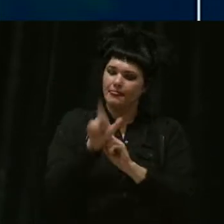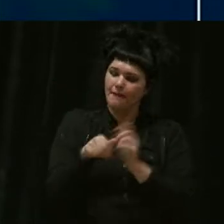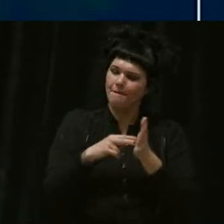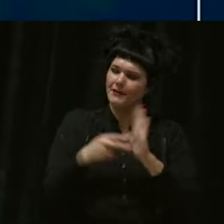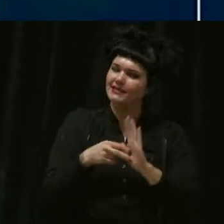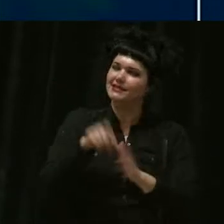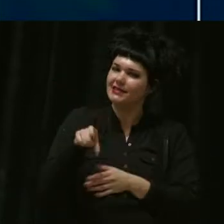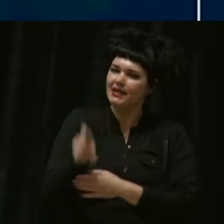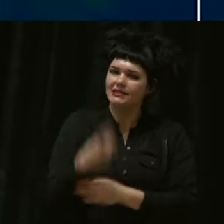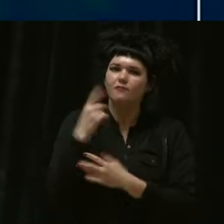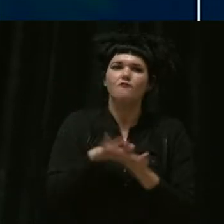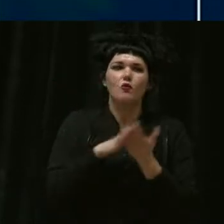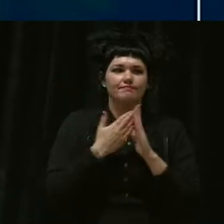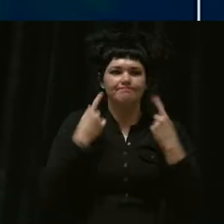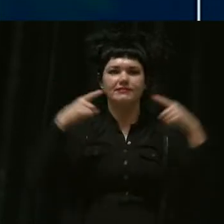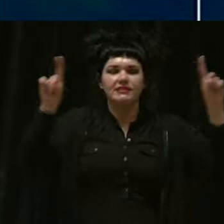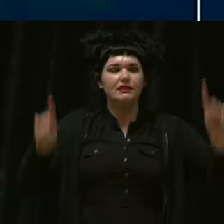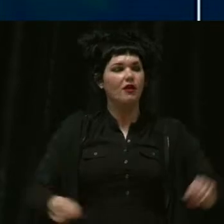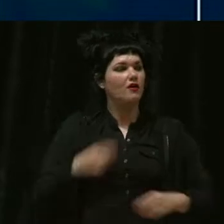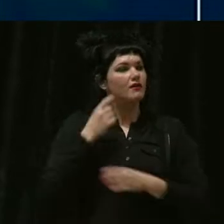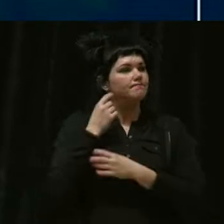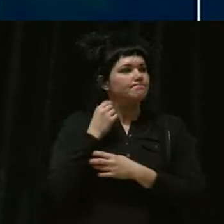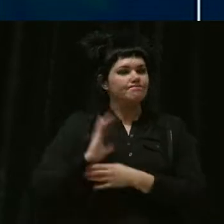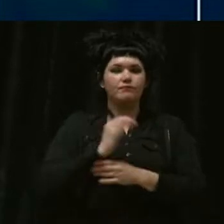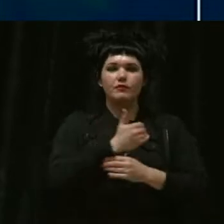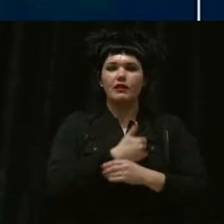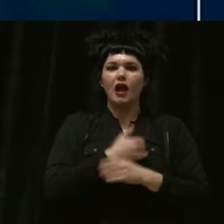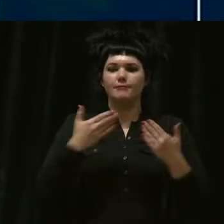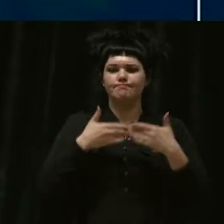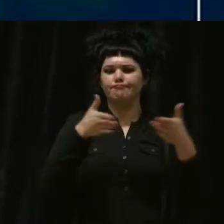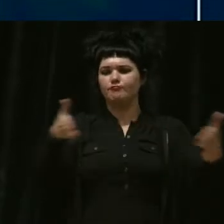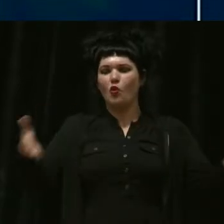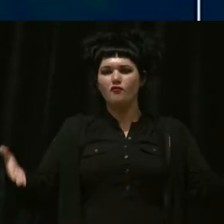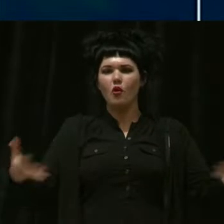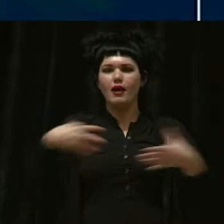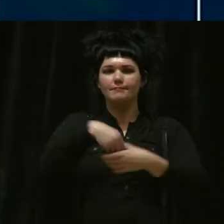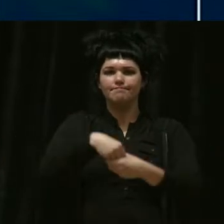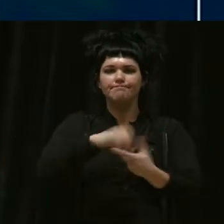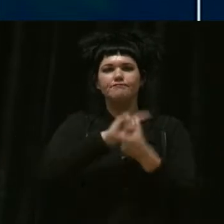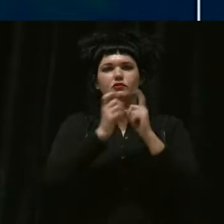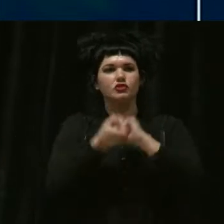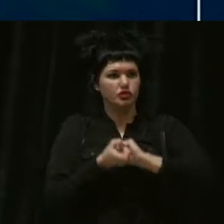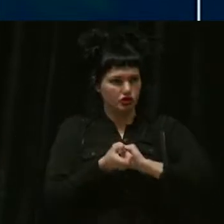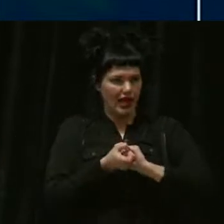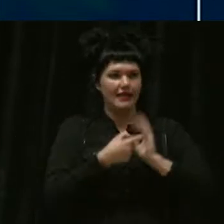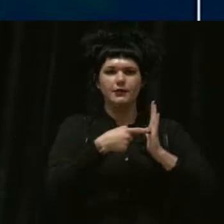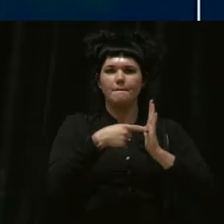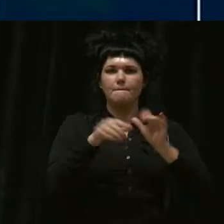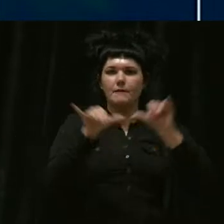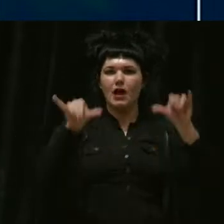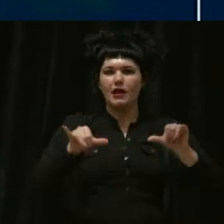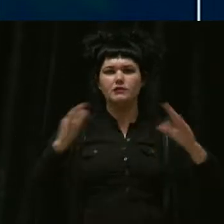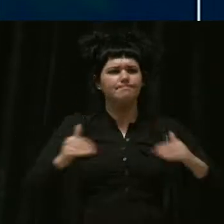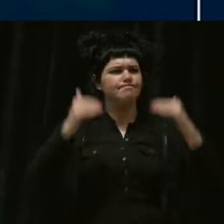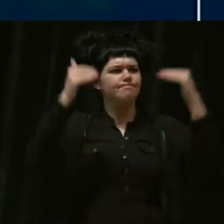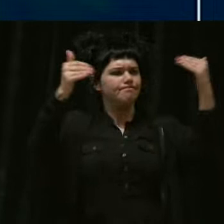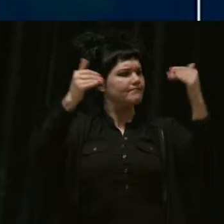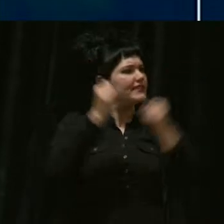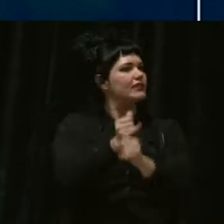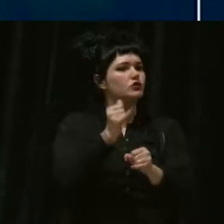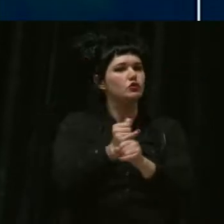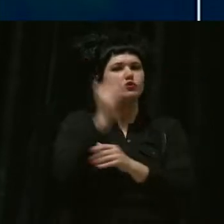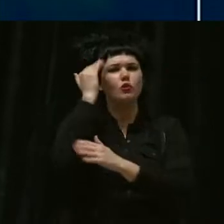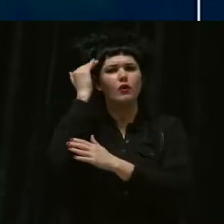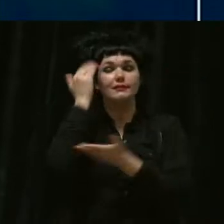and effective. So our overall change model includes raising institutional awareness, making DEI